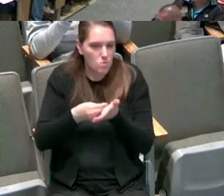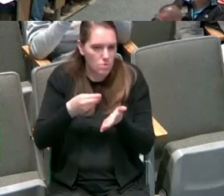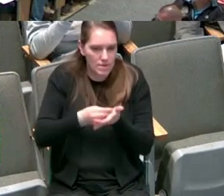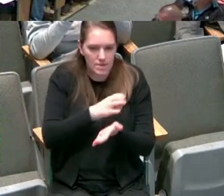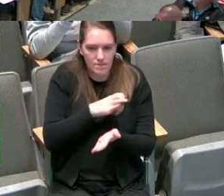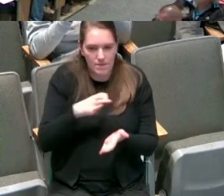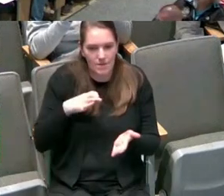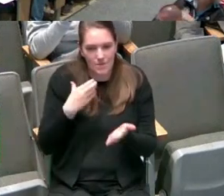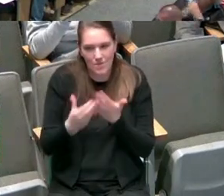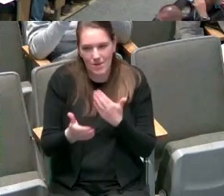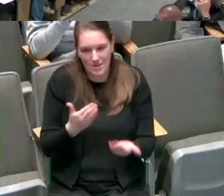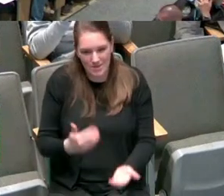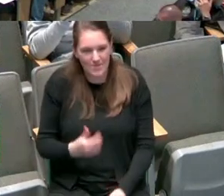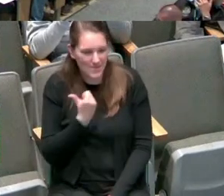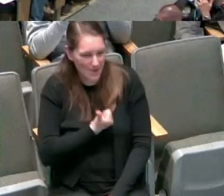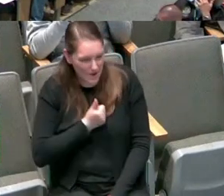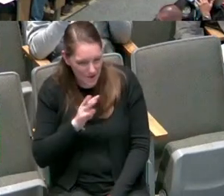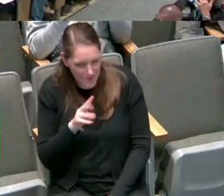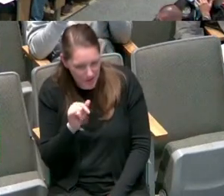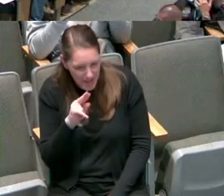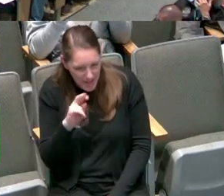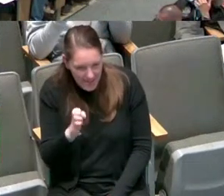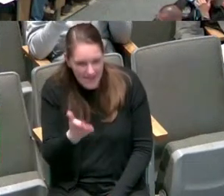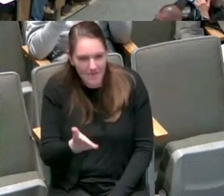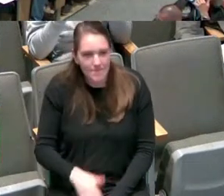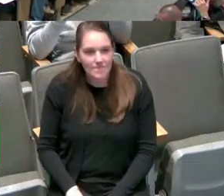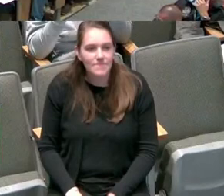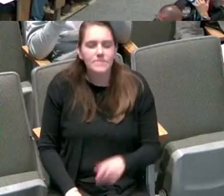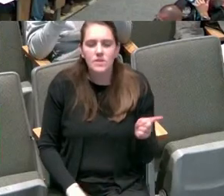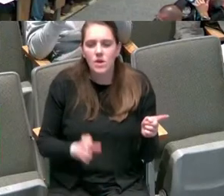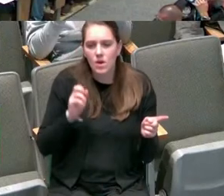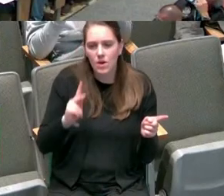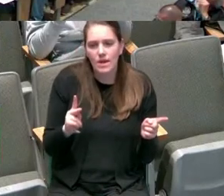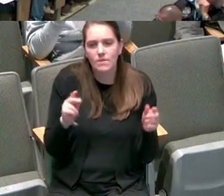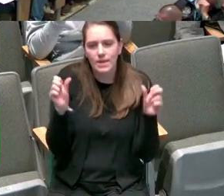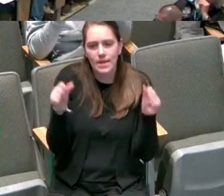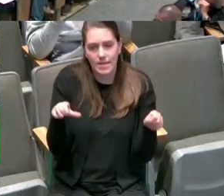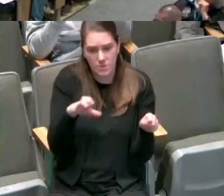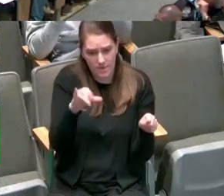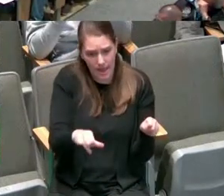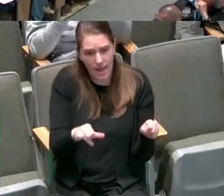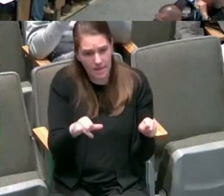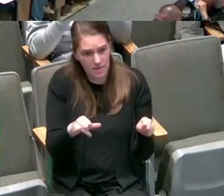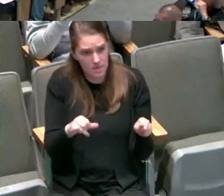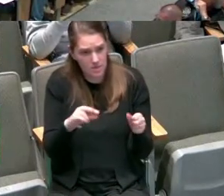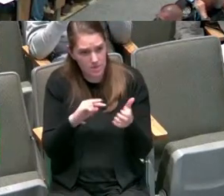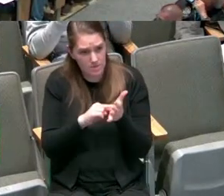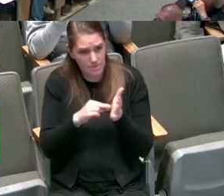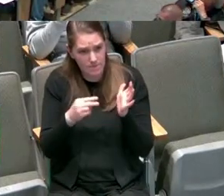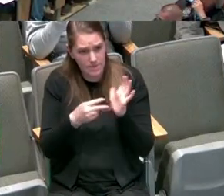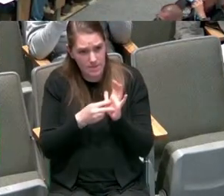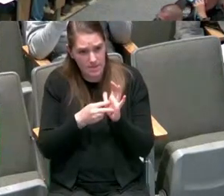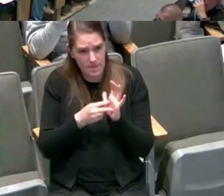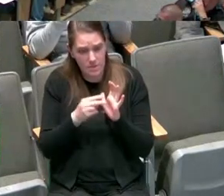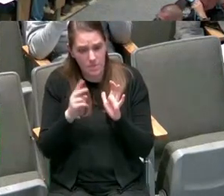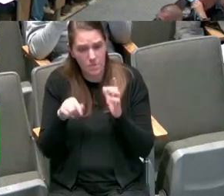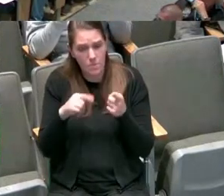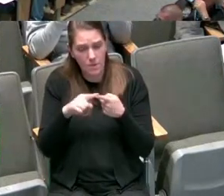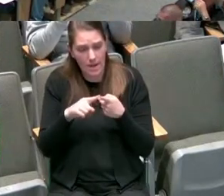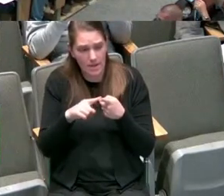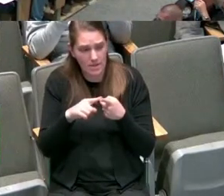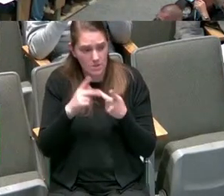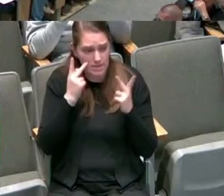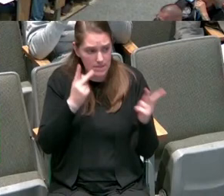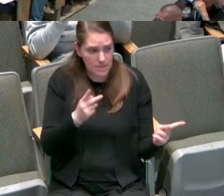okay okay yes we we can do that I think um does that mean when you're seeing for instance